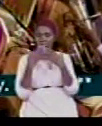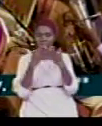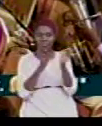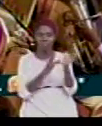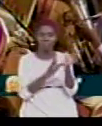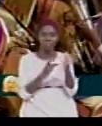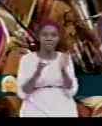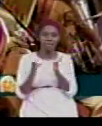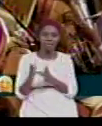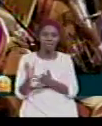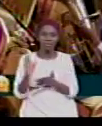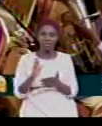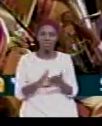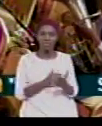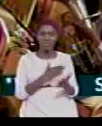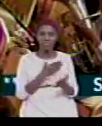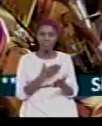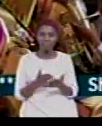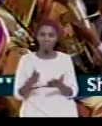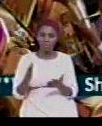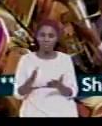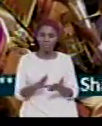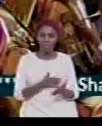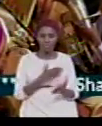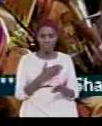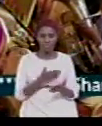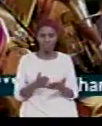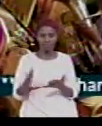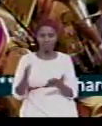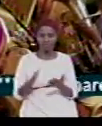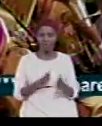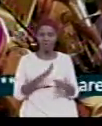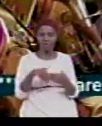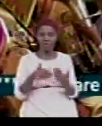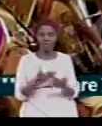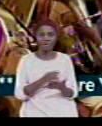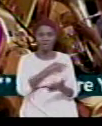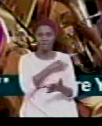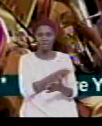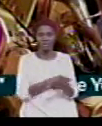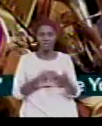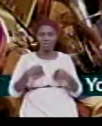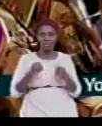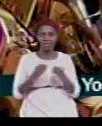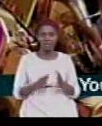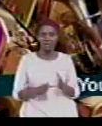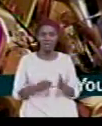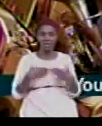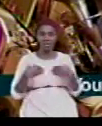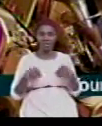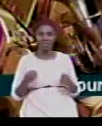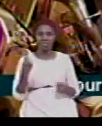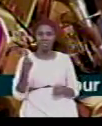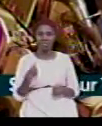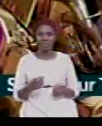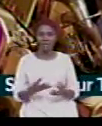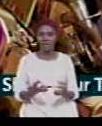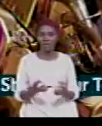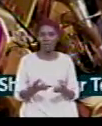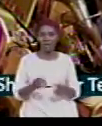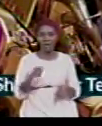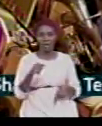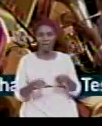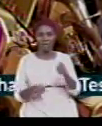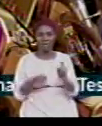Everywhere he went, he was doing good. The mighty healer, he healed the